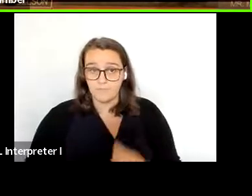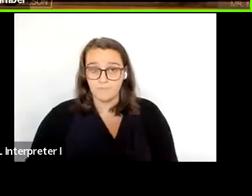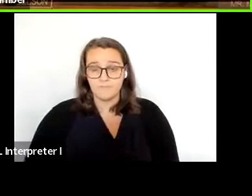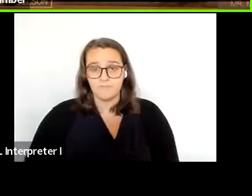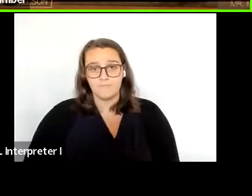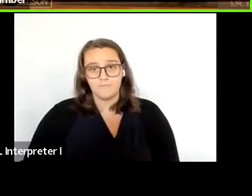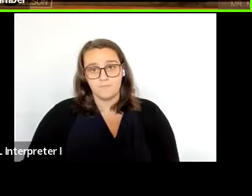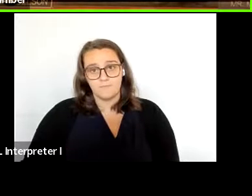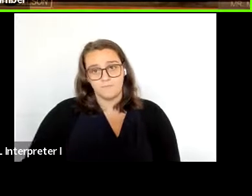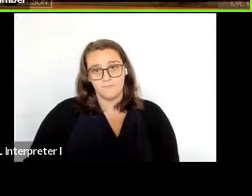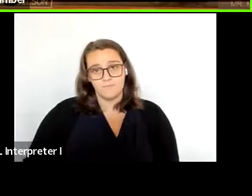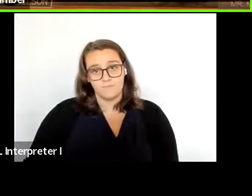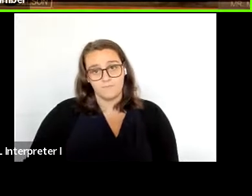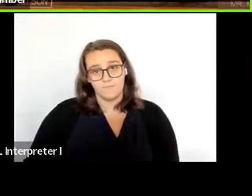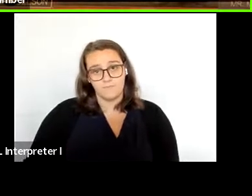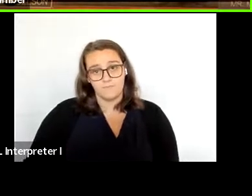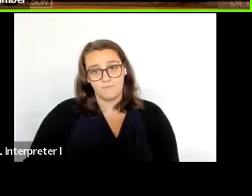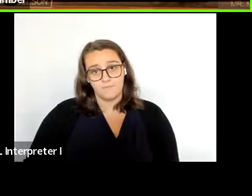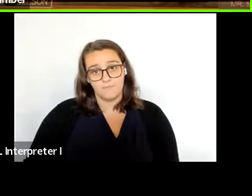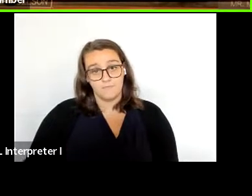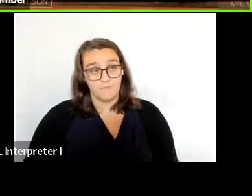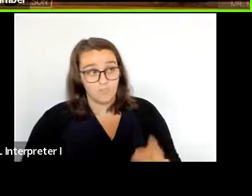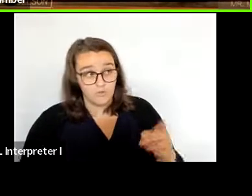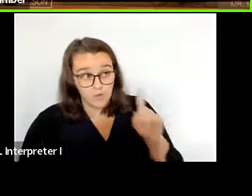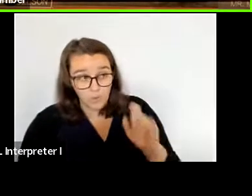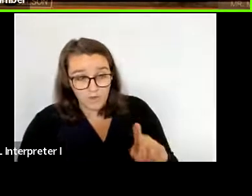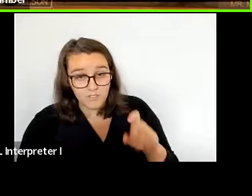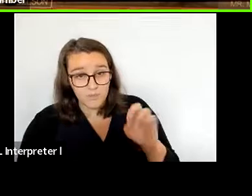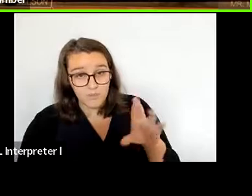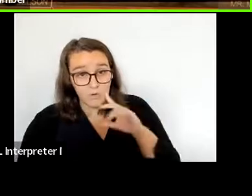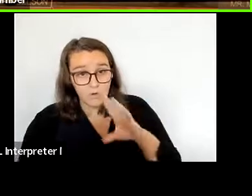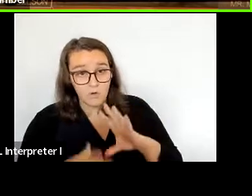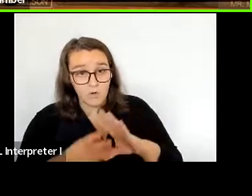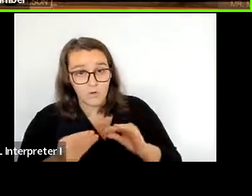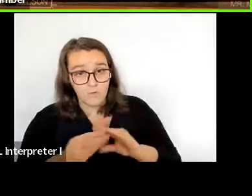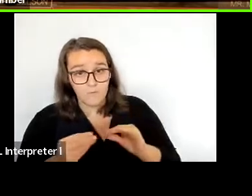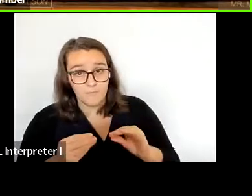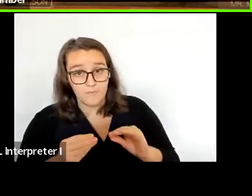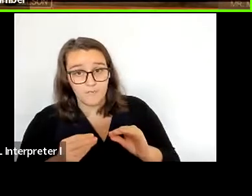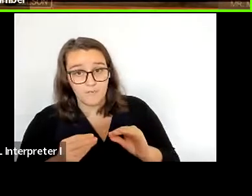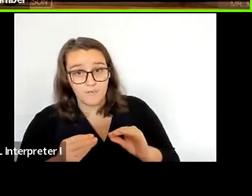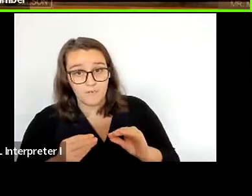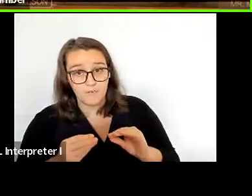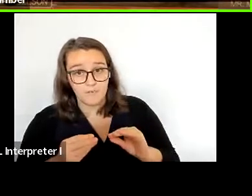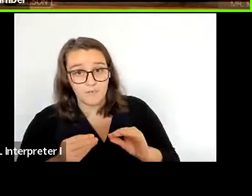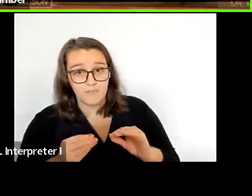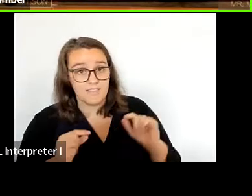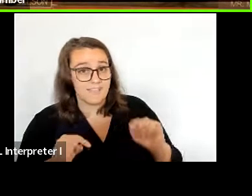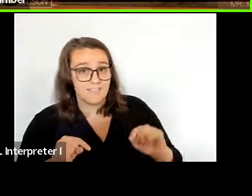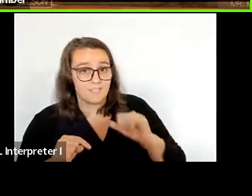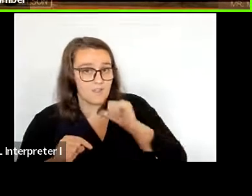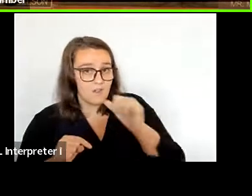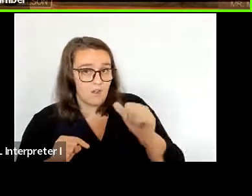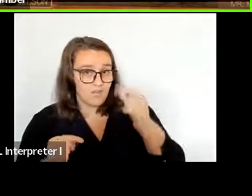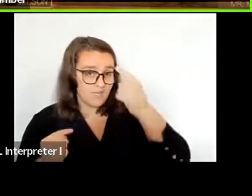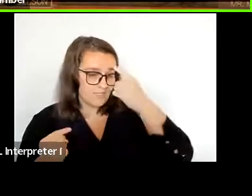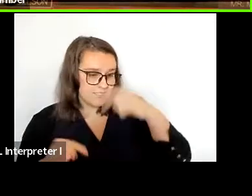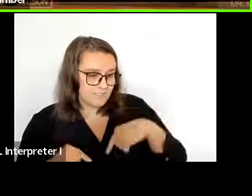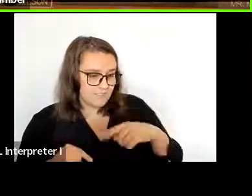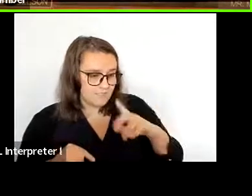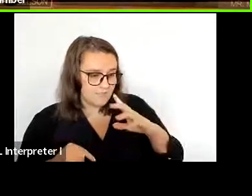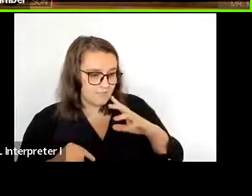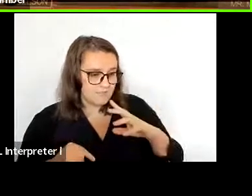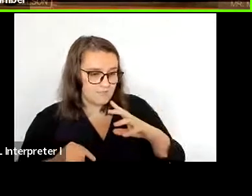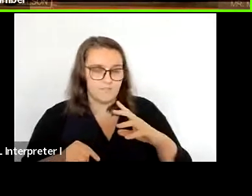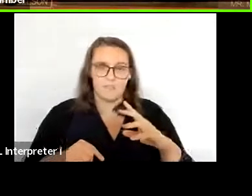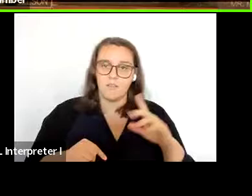Can I make As a comment? question? No, not as a question. This will be on non-consent, so there's an opportunity to discuss it. Point of clarity,